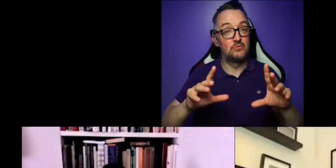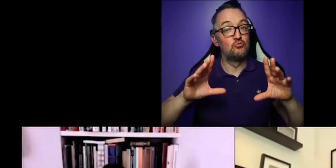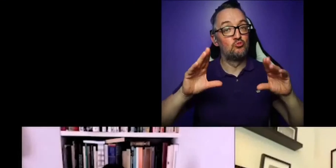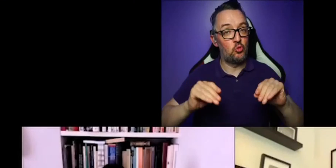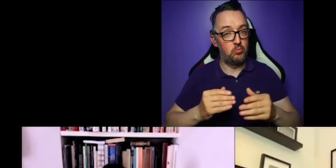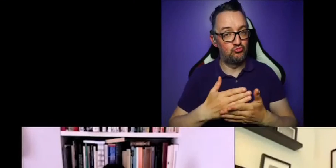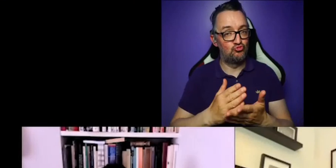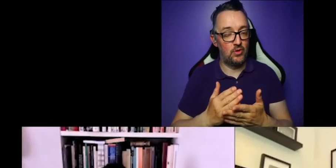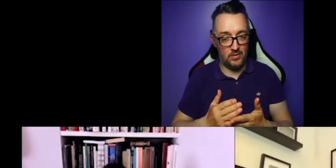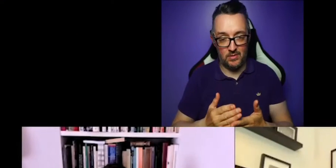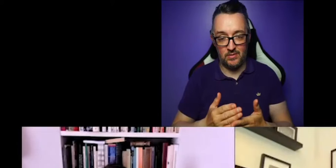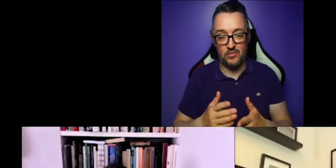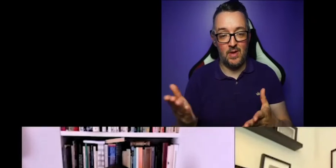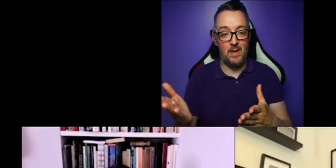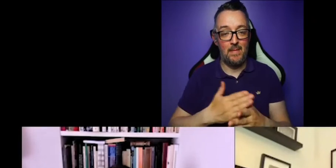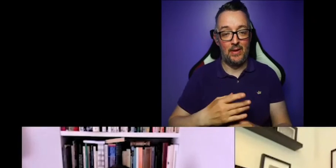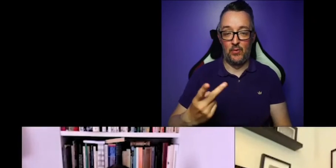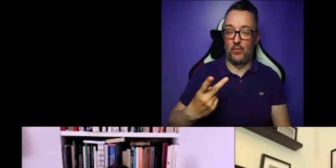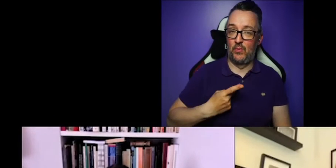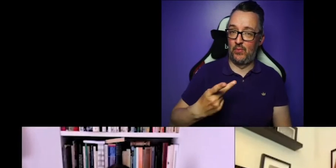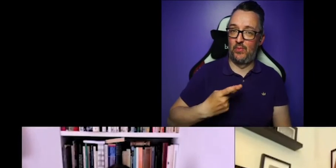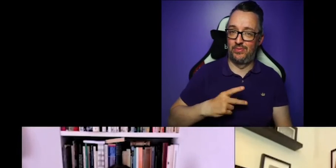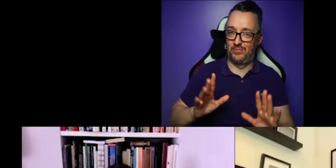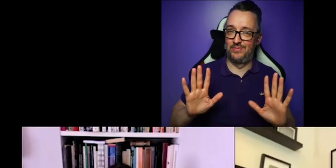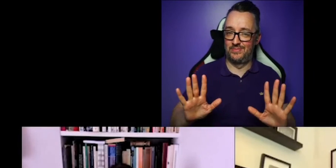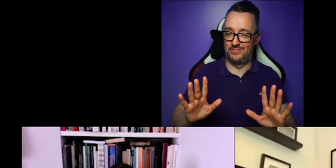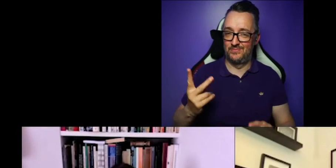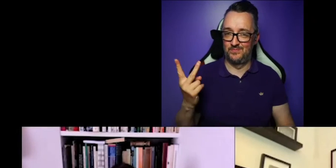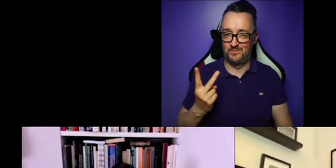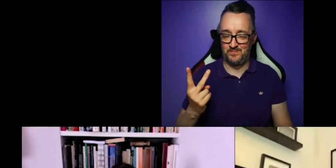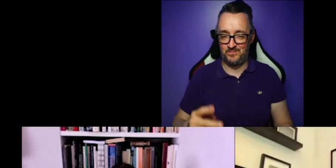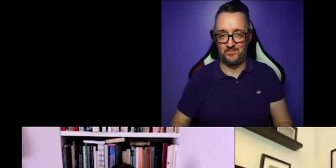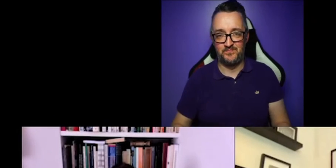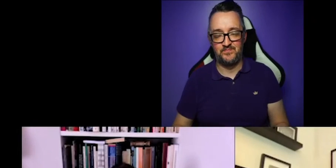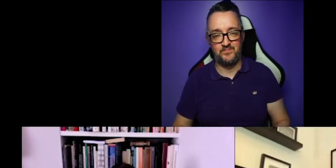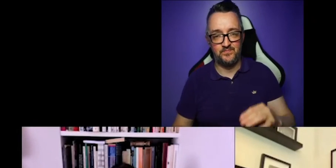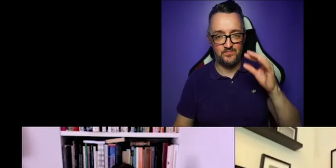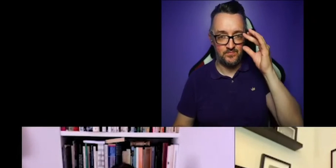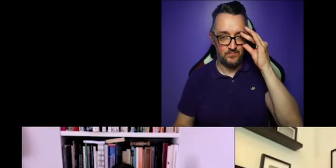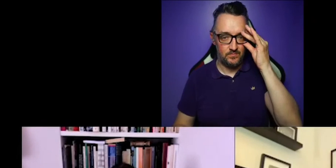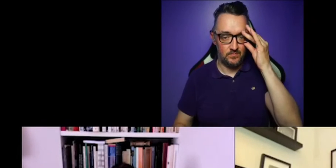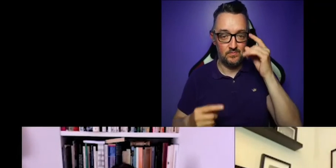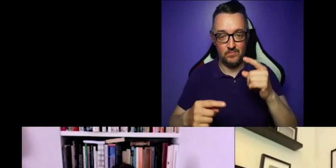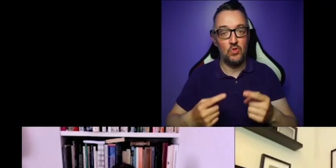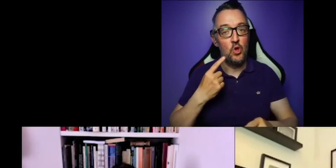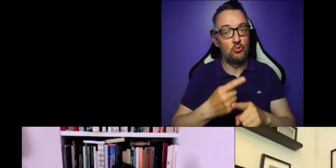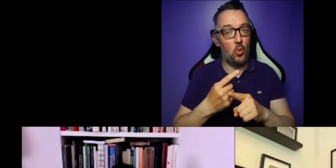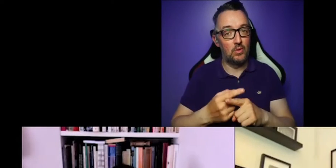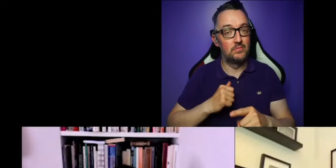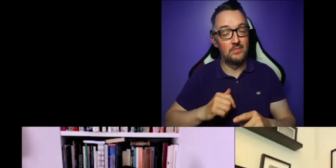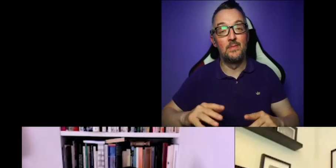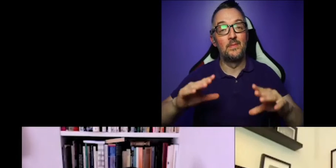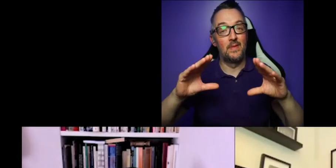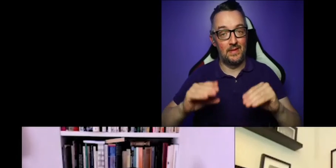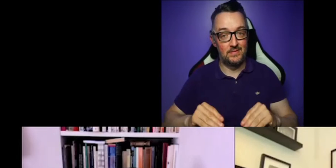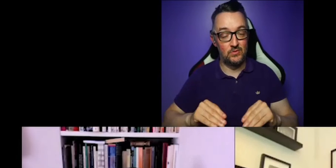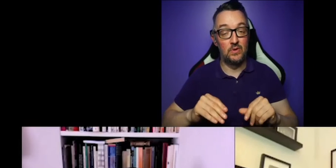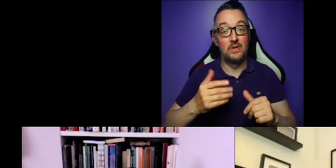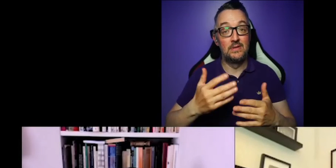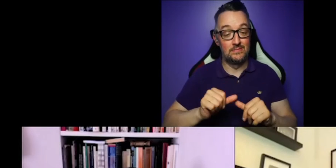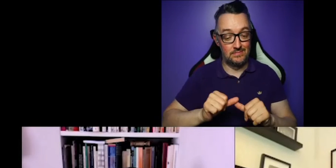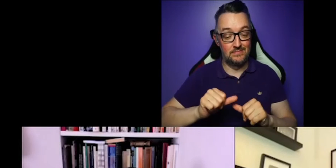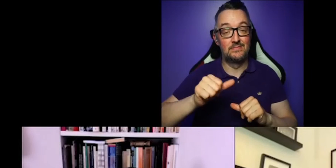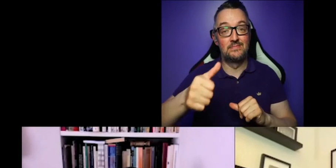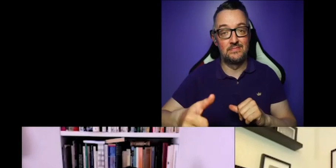my screen now. And it's just back to me and you. And I just, this is the end of our talk now. And now we'll